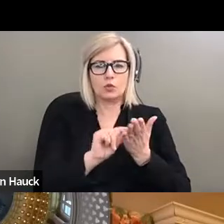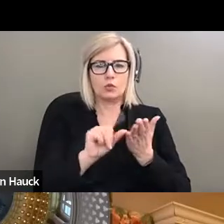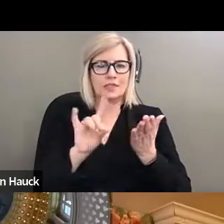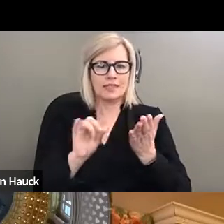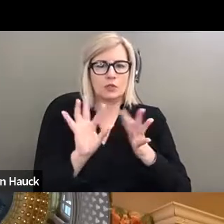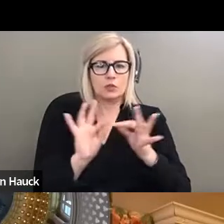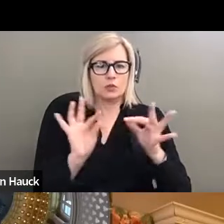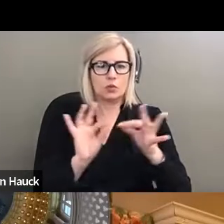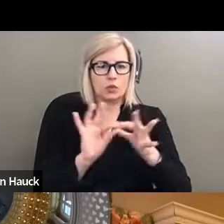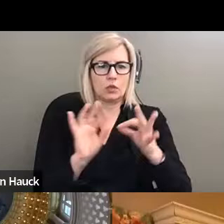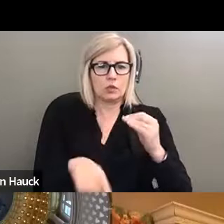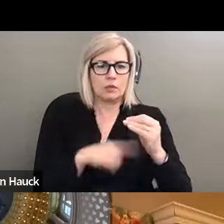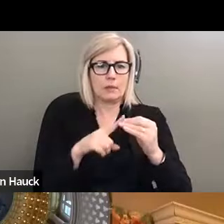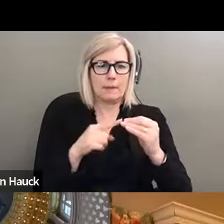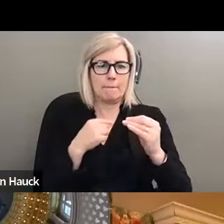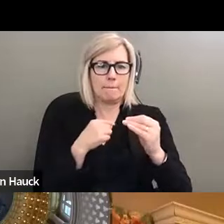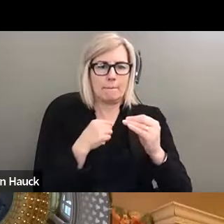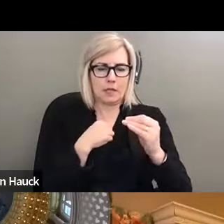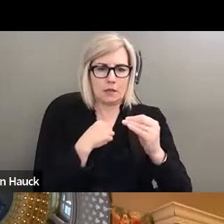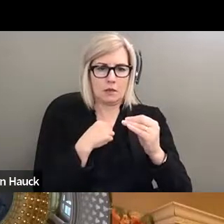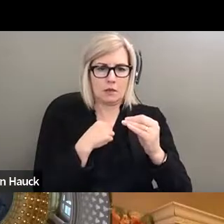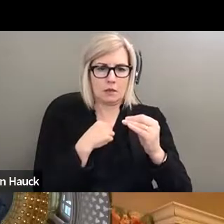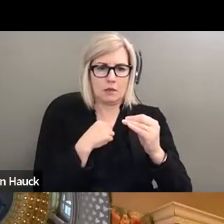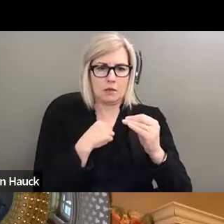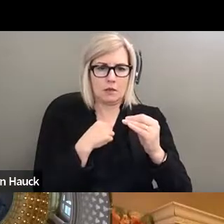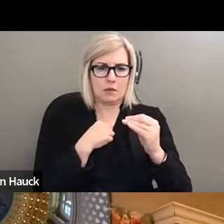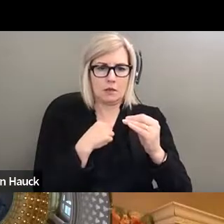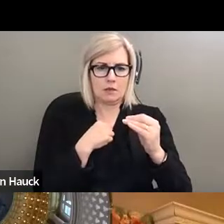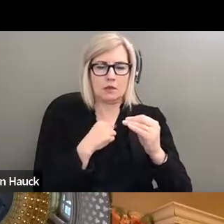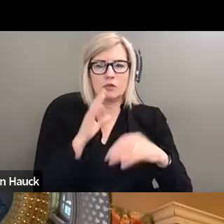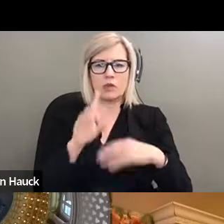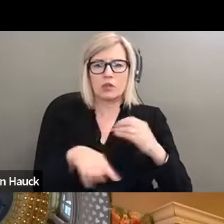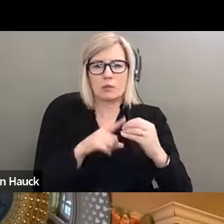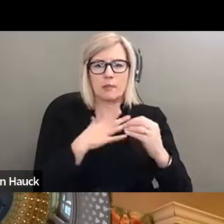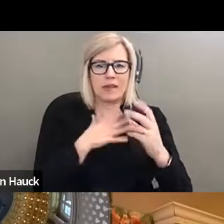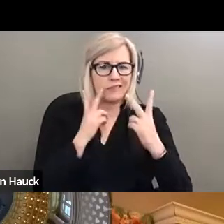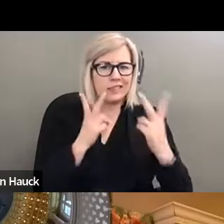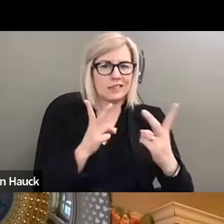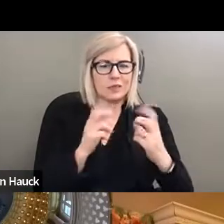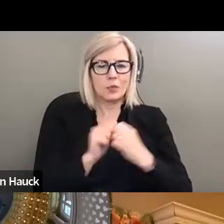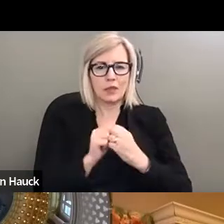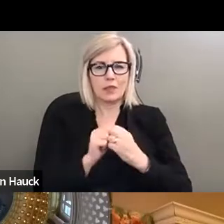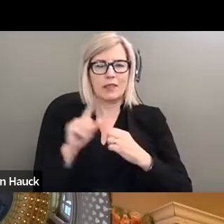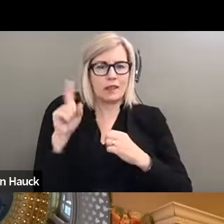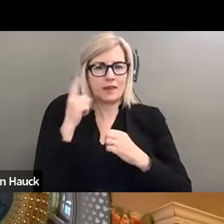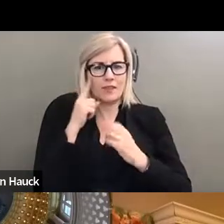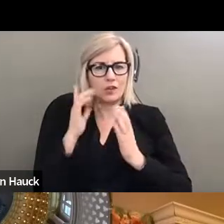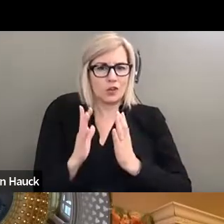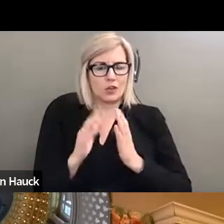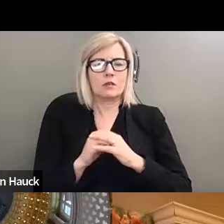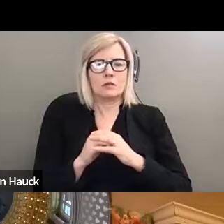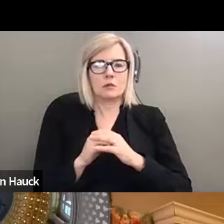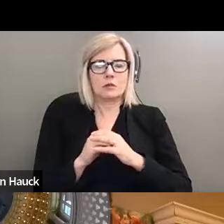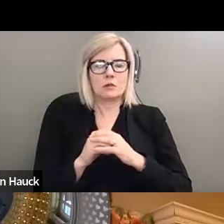about me and talked about about my visit with the governor. So I don't know